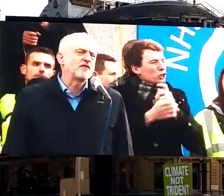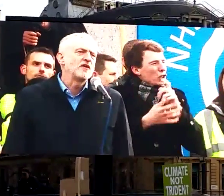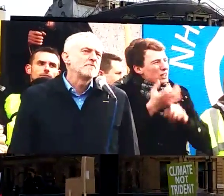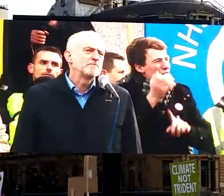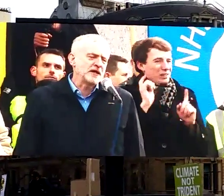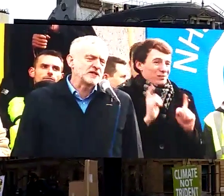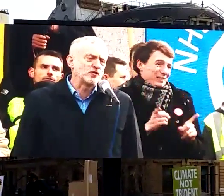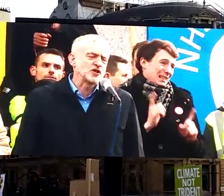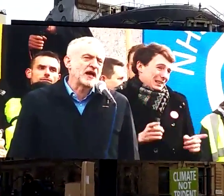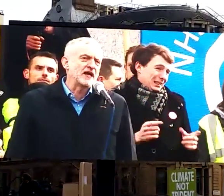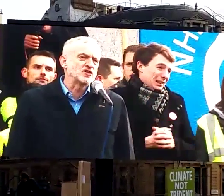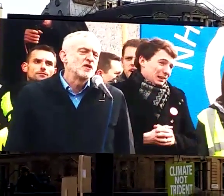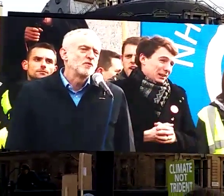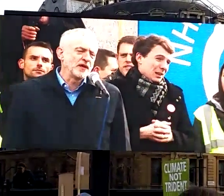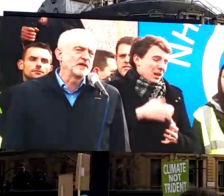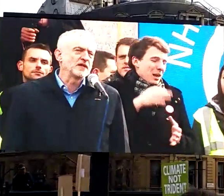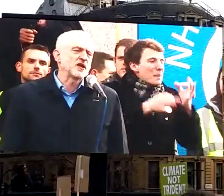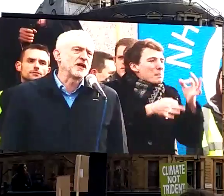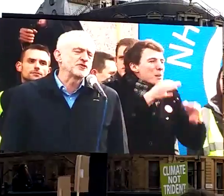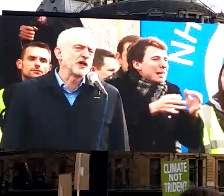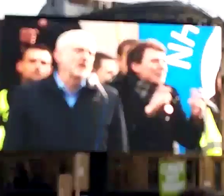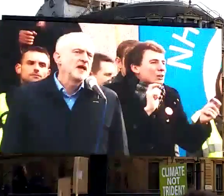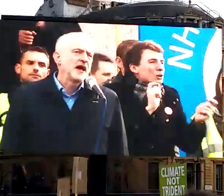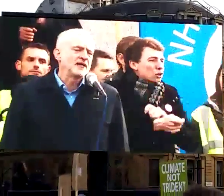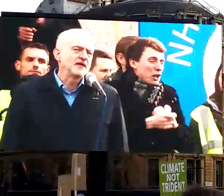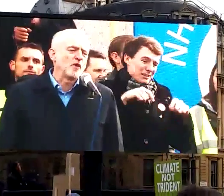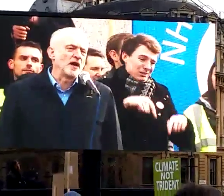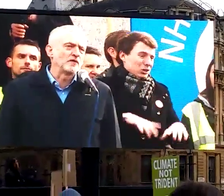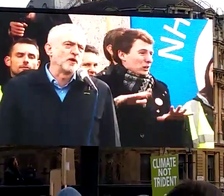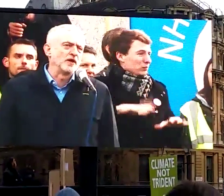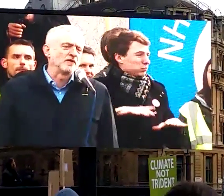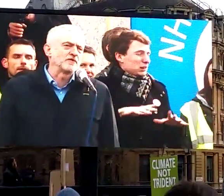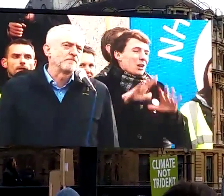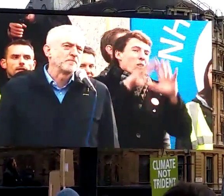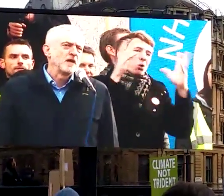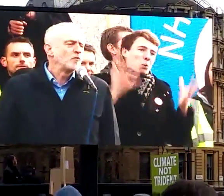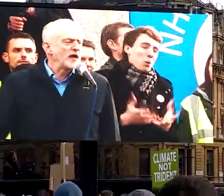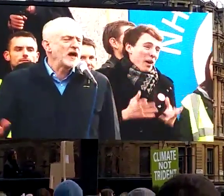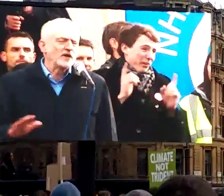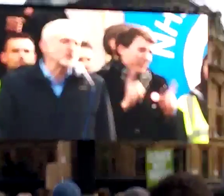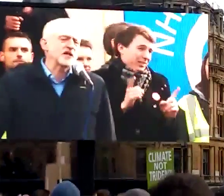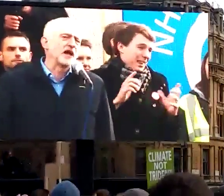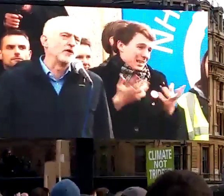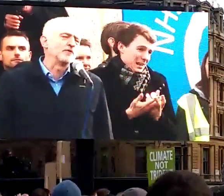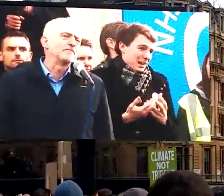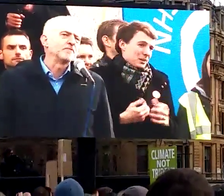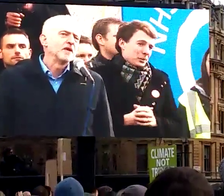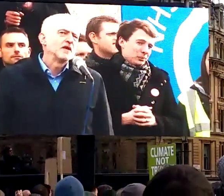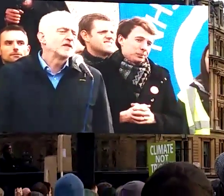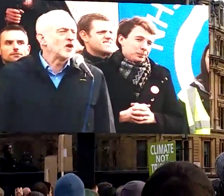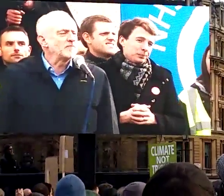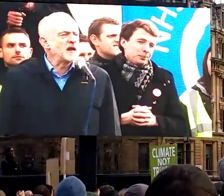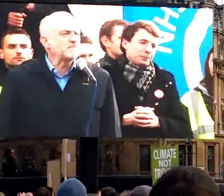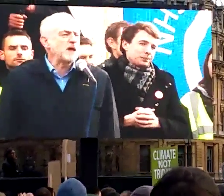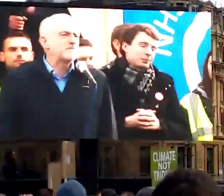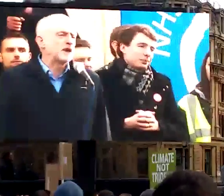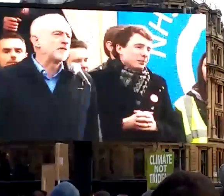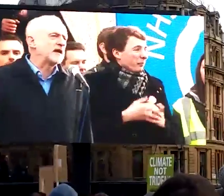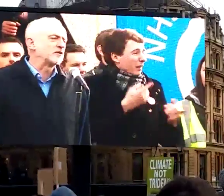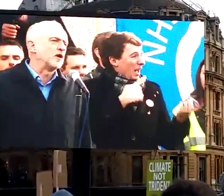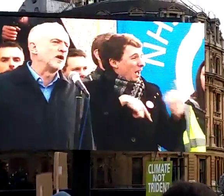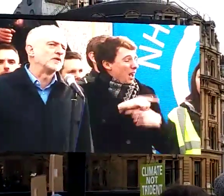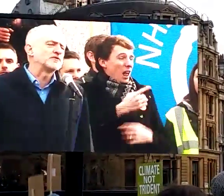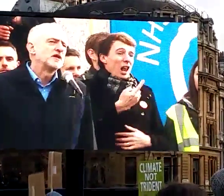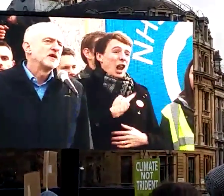we achieve political change within this country and in the wider world. We are not alone. There are many